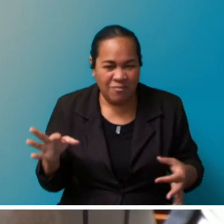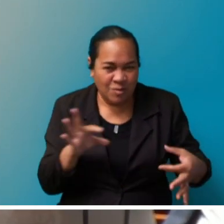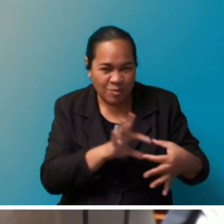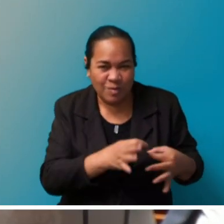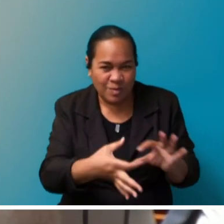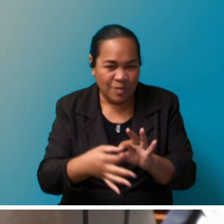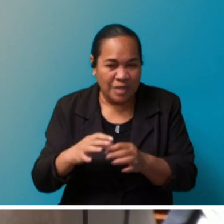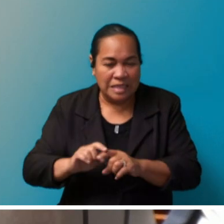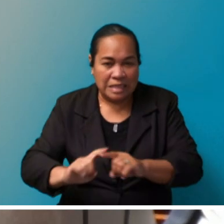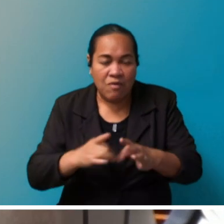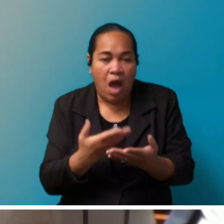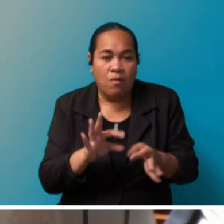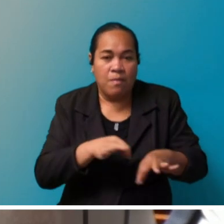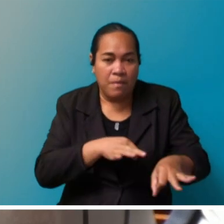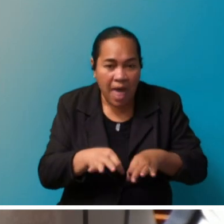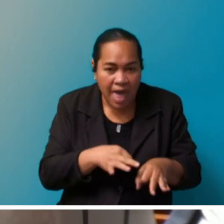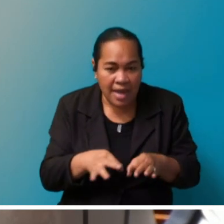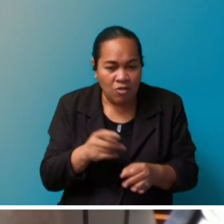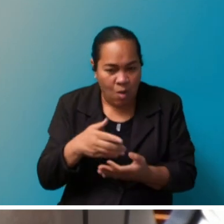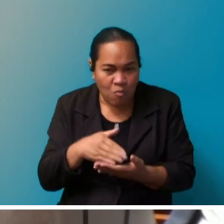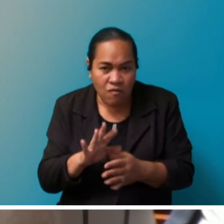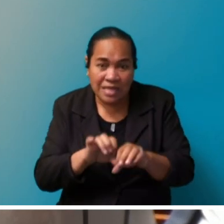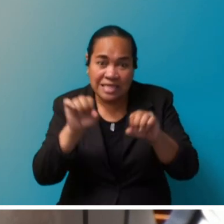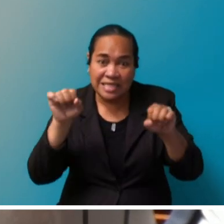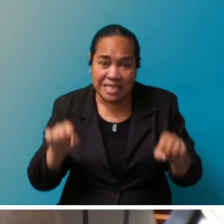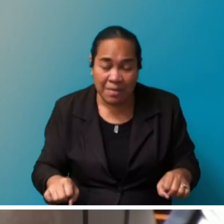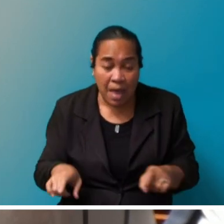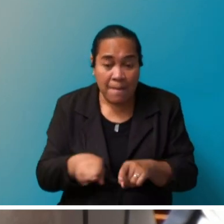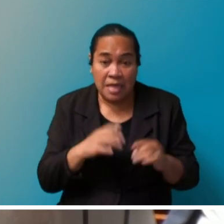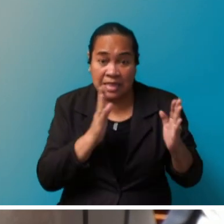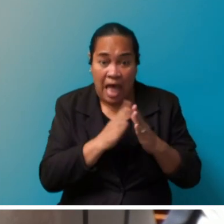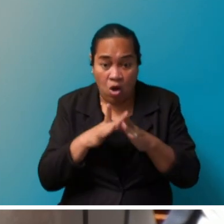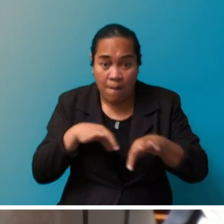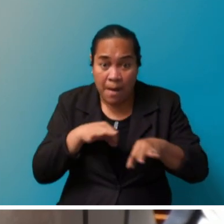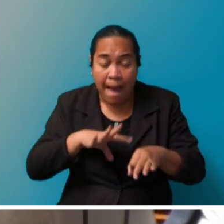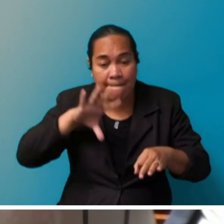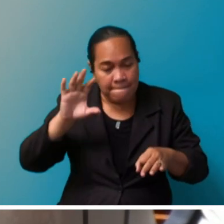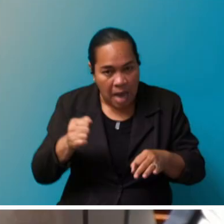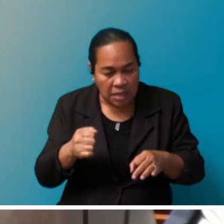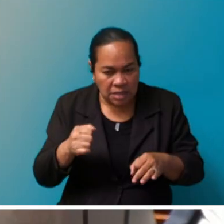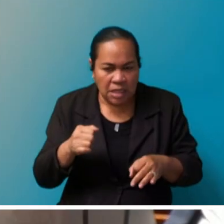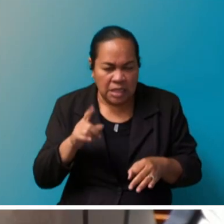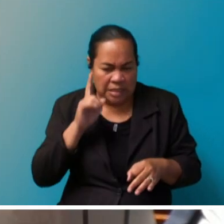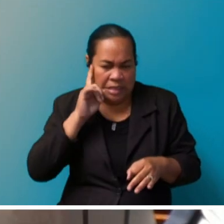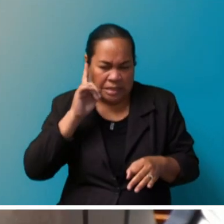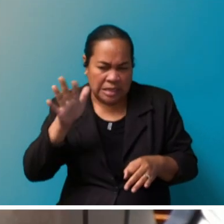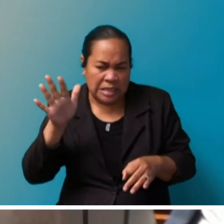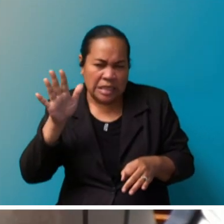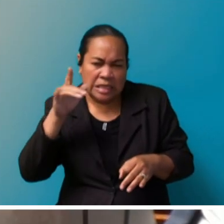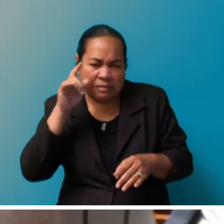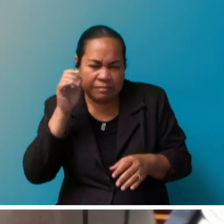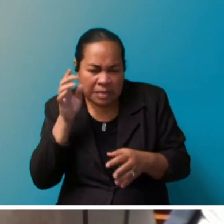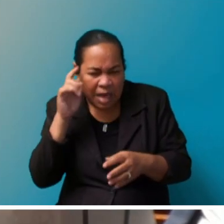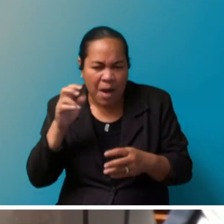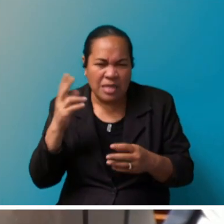across planning and approval systems. This means urban planning must now consider hazard exposure. Development applications